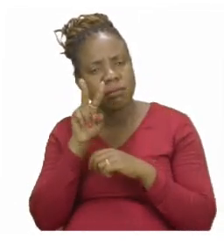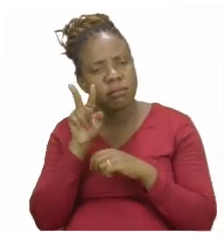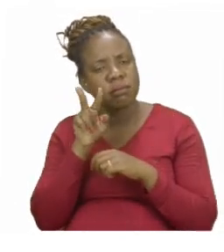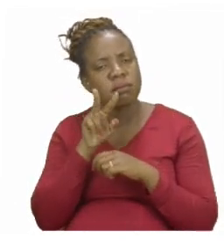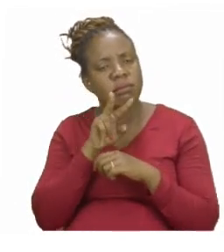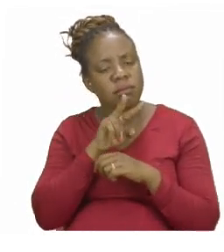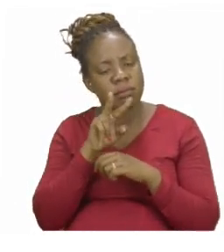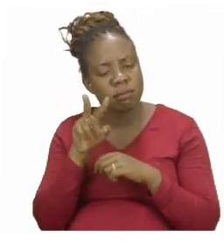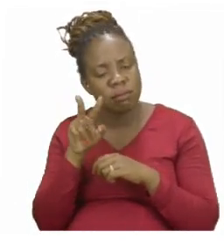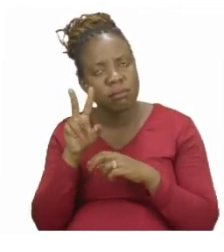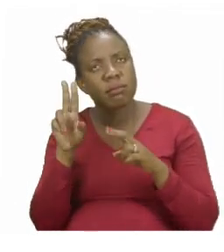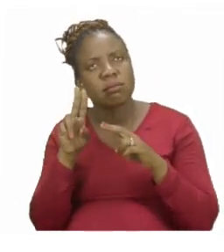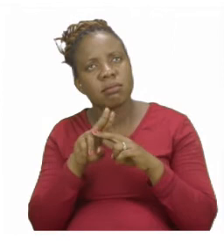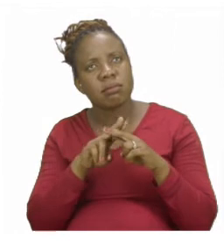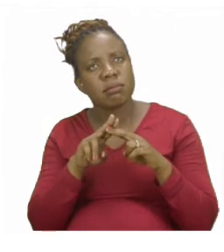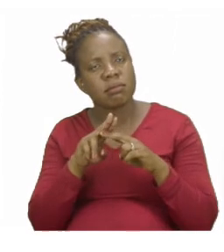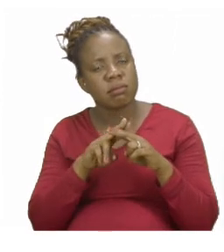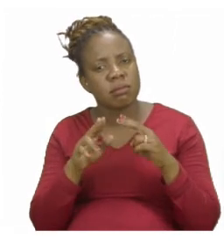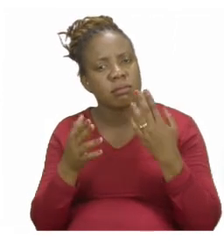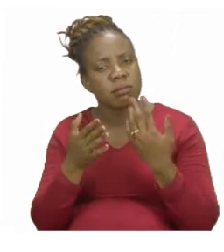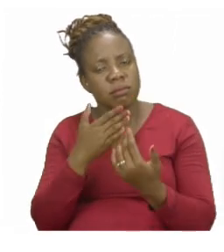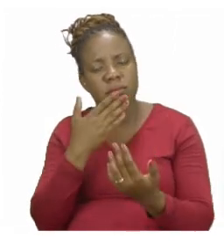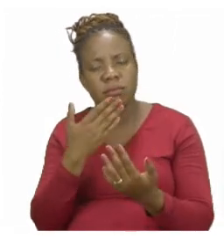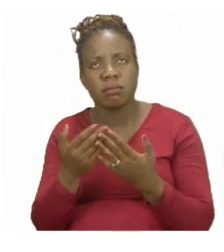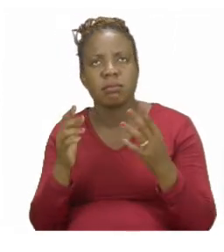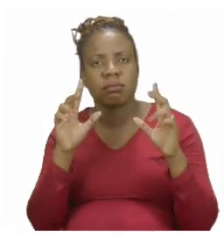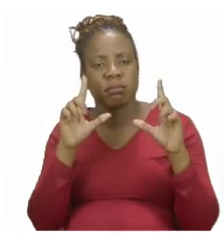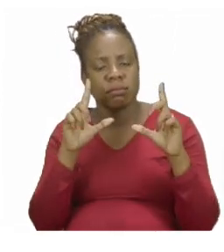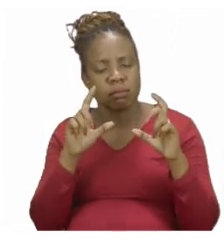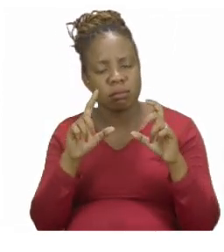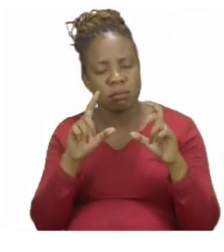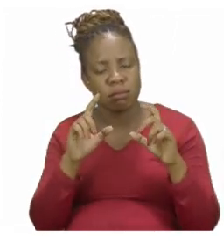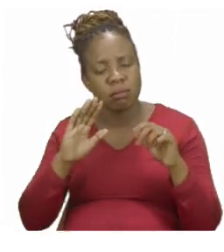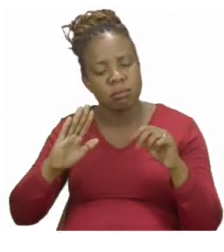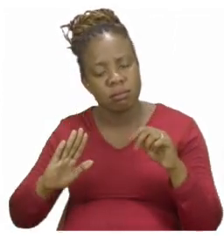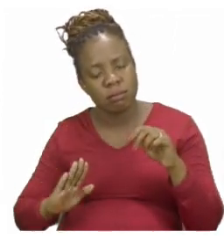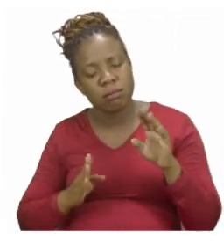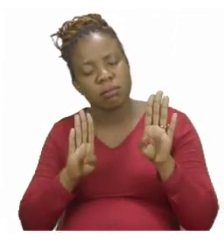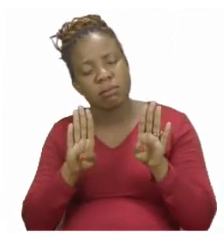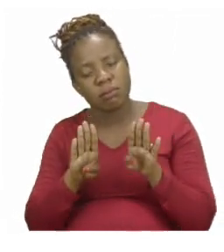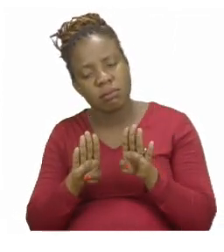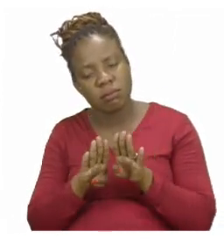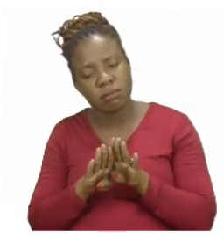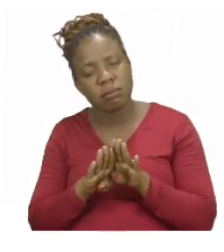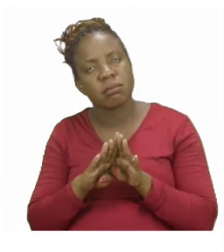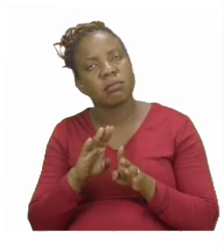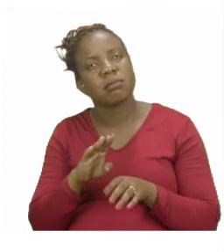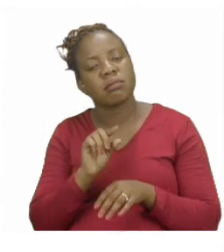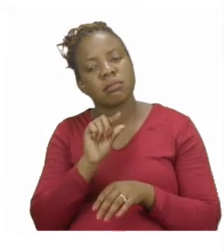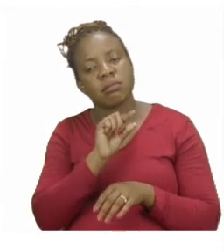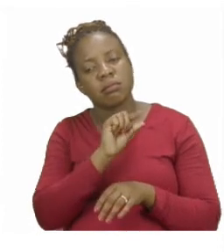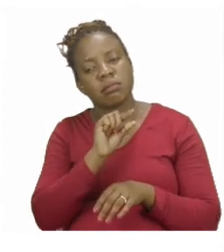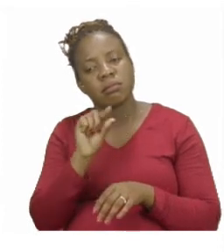use any one of these pictures to construct your own sentence.